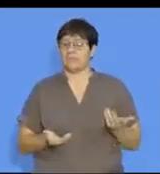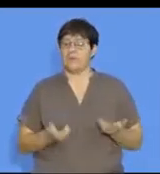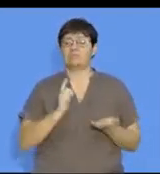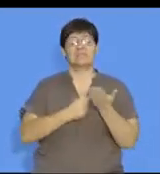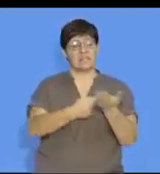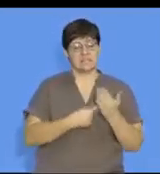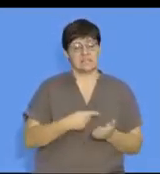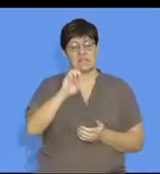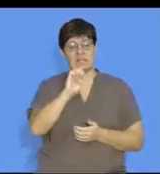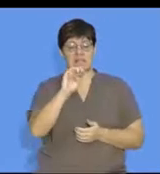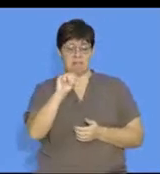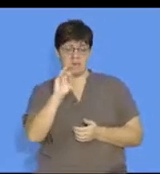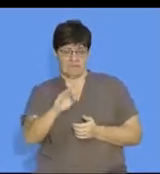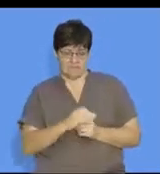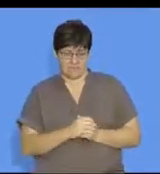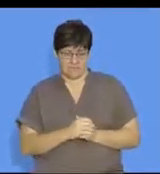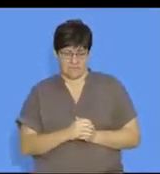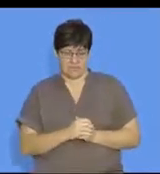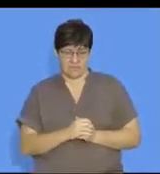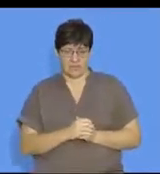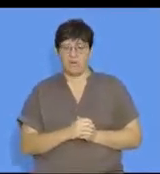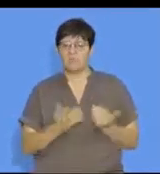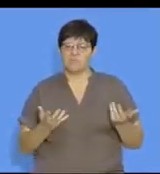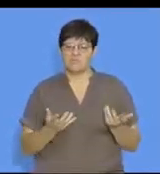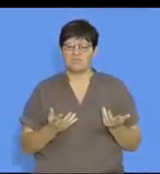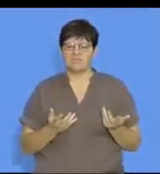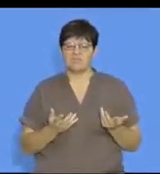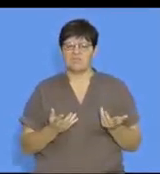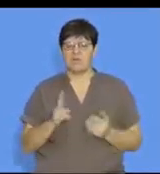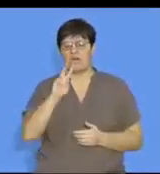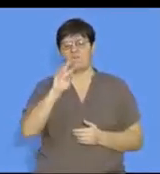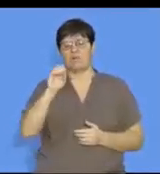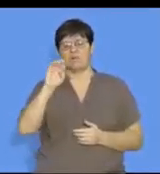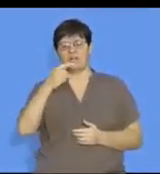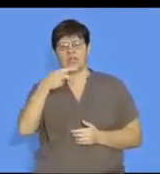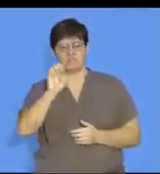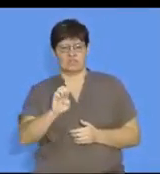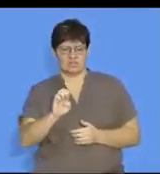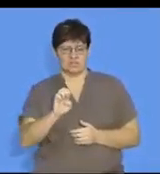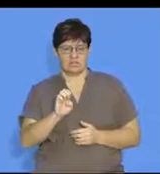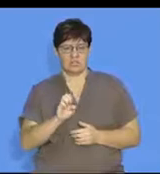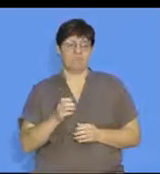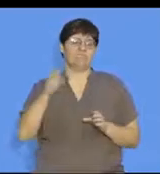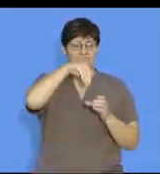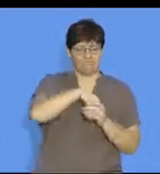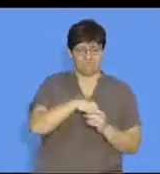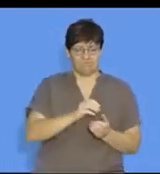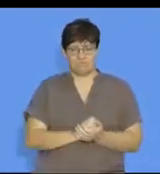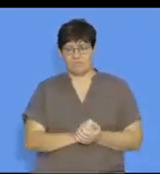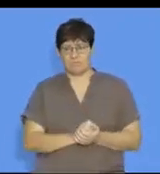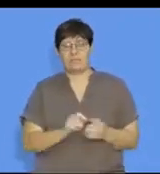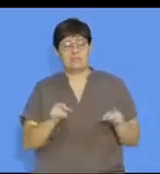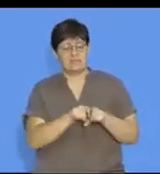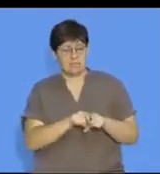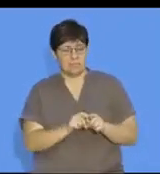to talk a lot about EMF, okay, which is some form of voltage based on the source of energy, which is the battery. We'll